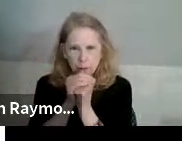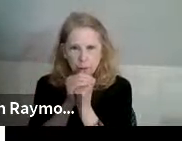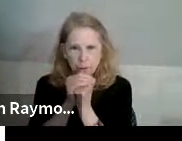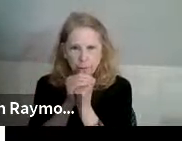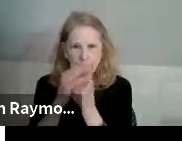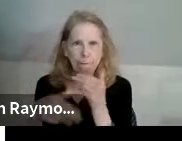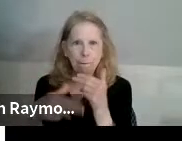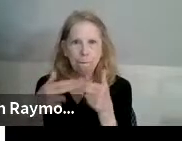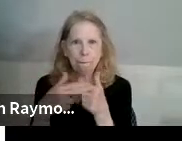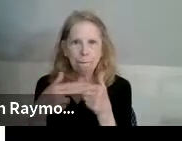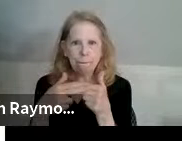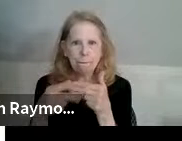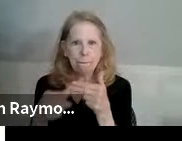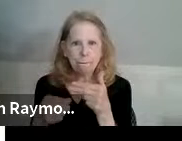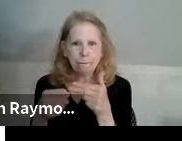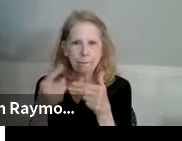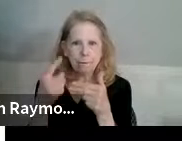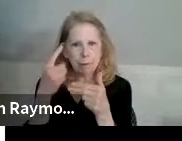Next slide.